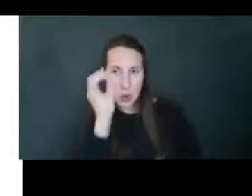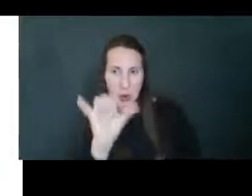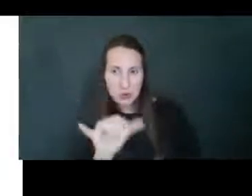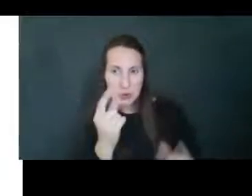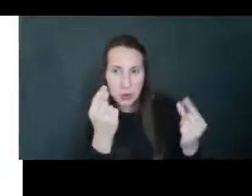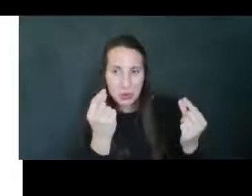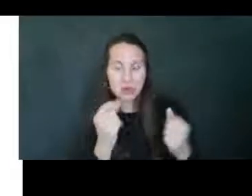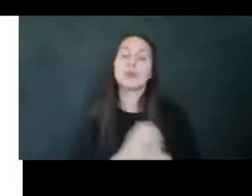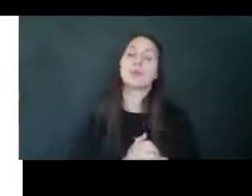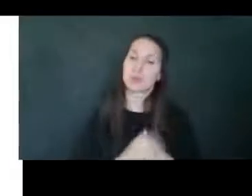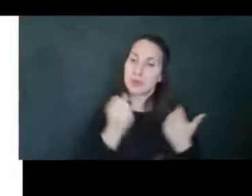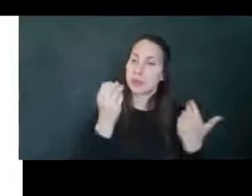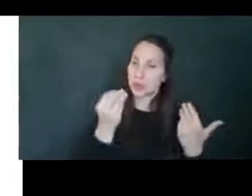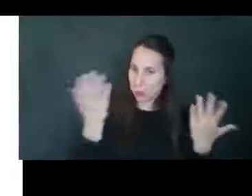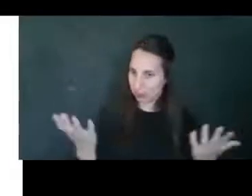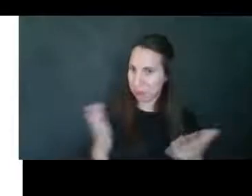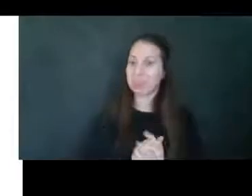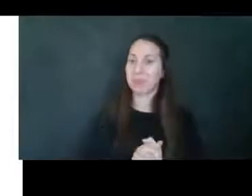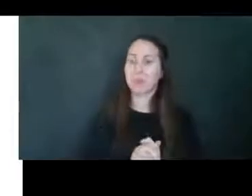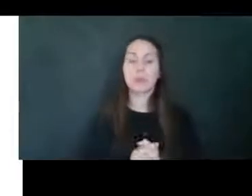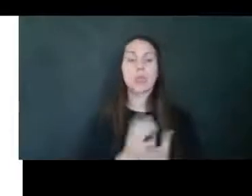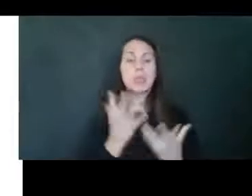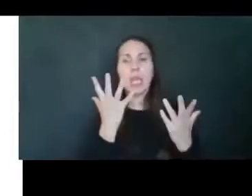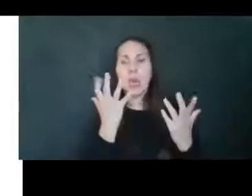much of the social inclusion